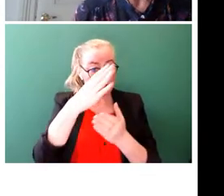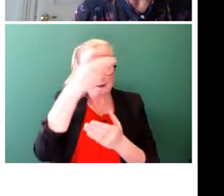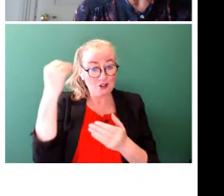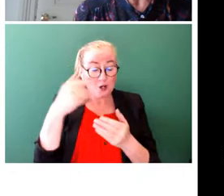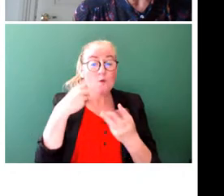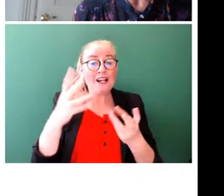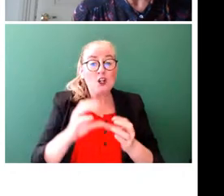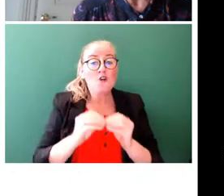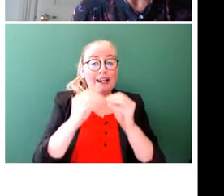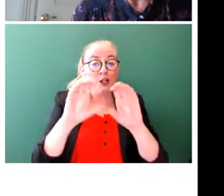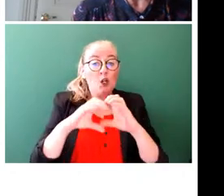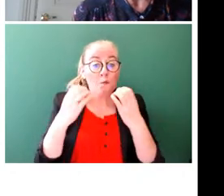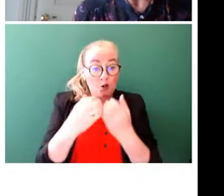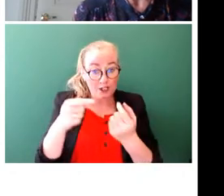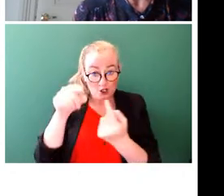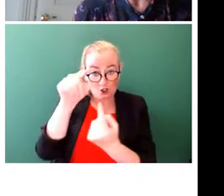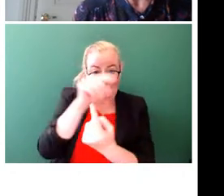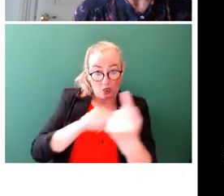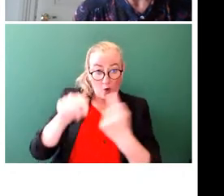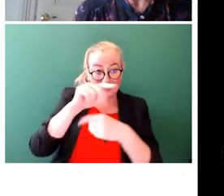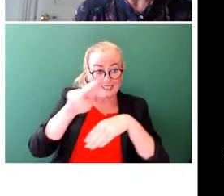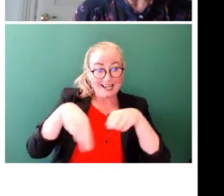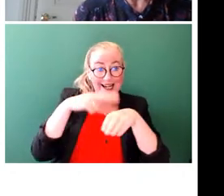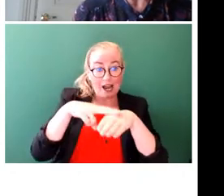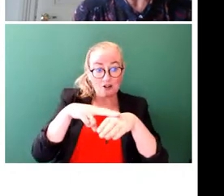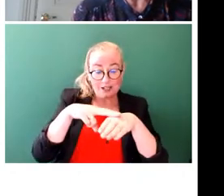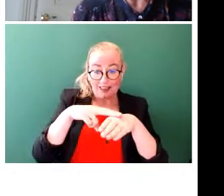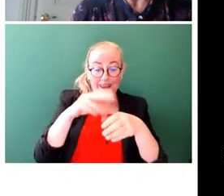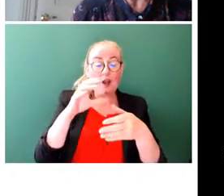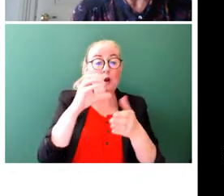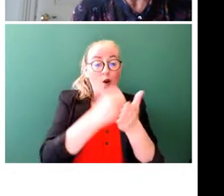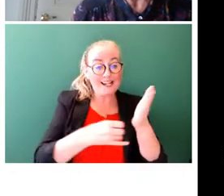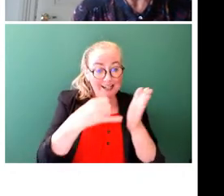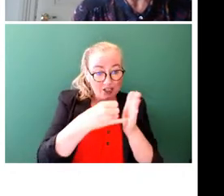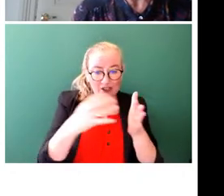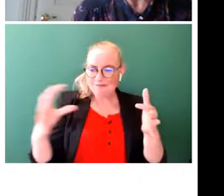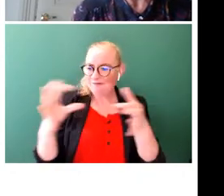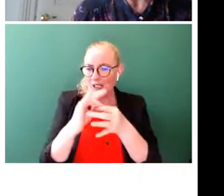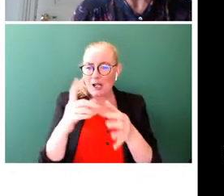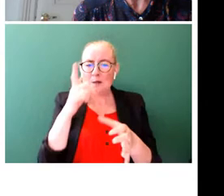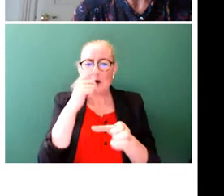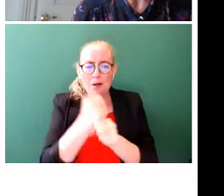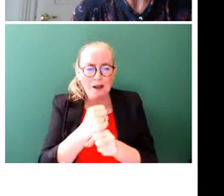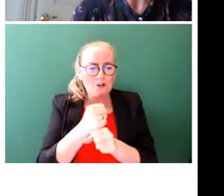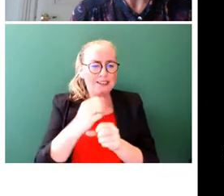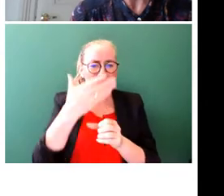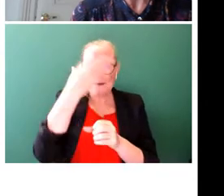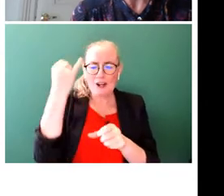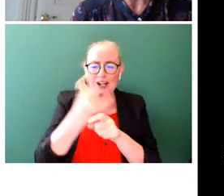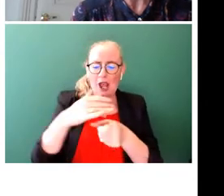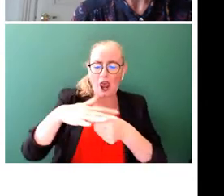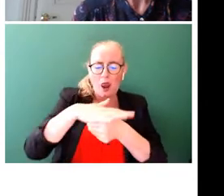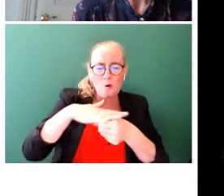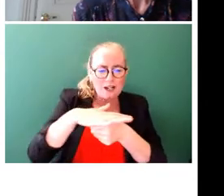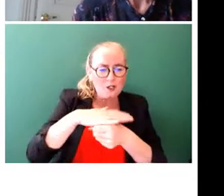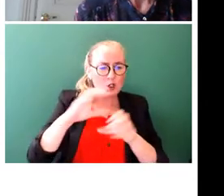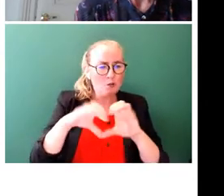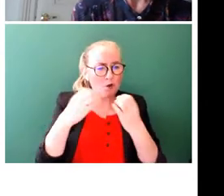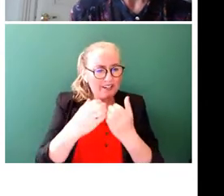So they're linking in with those national partner organizations. They're speaking about dementia in their local community. They're holding awareness